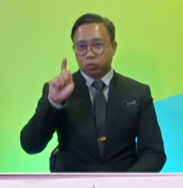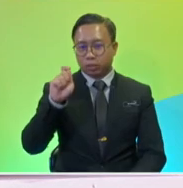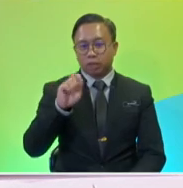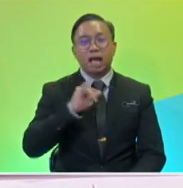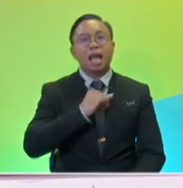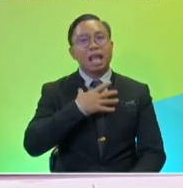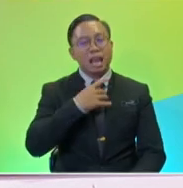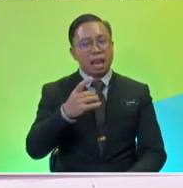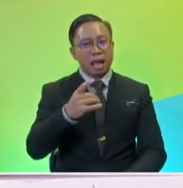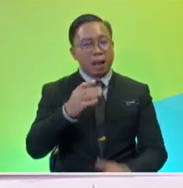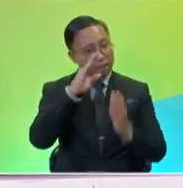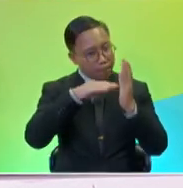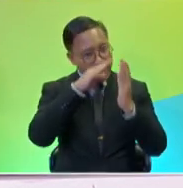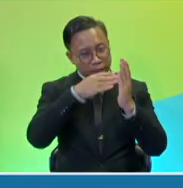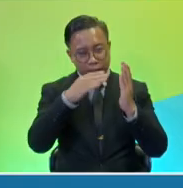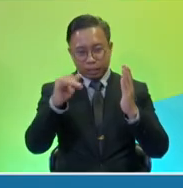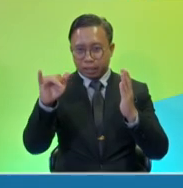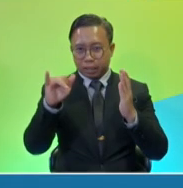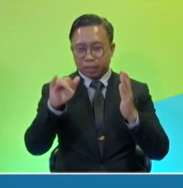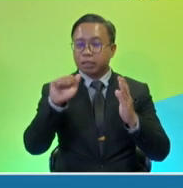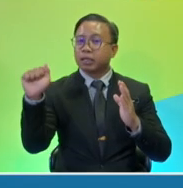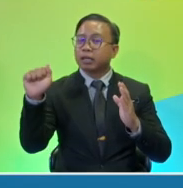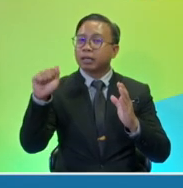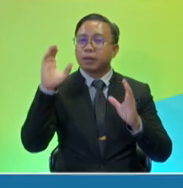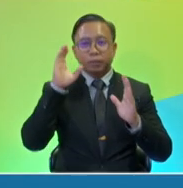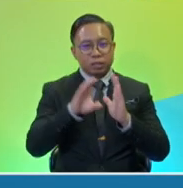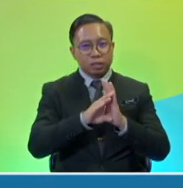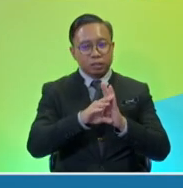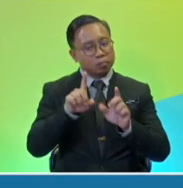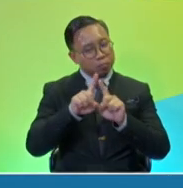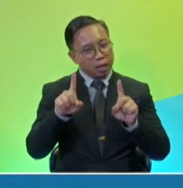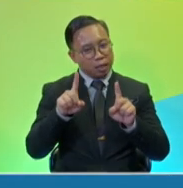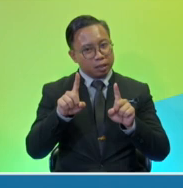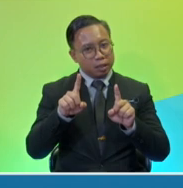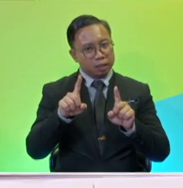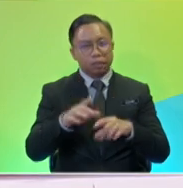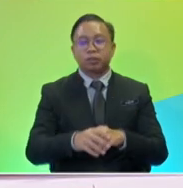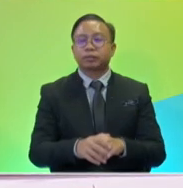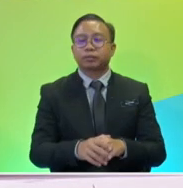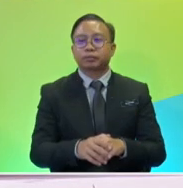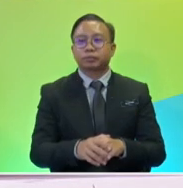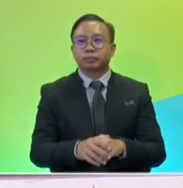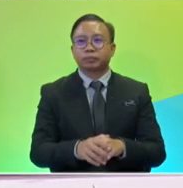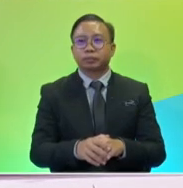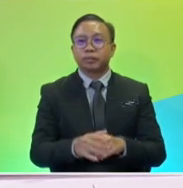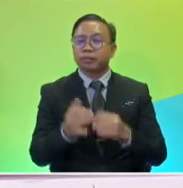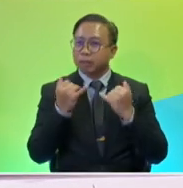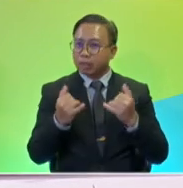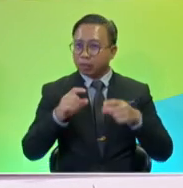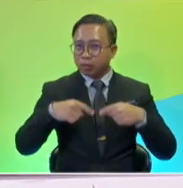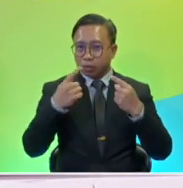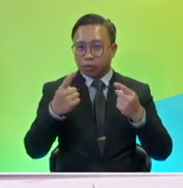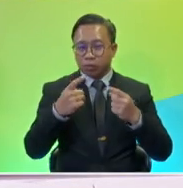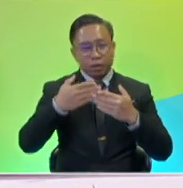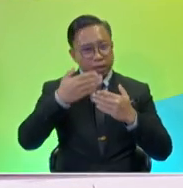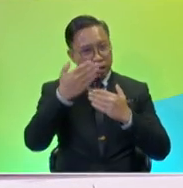like painting a picture, but dislike listening to music. Right? Okay, now let's go to the